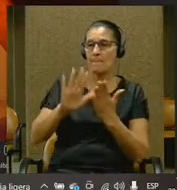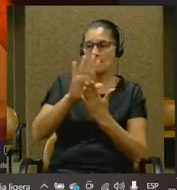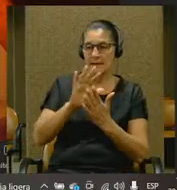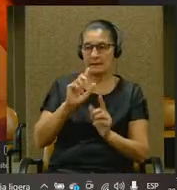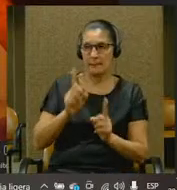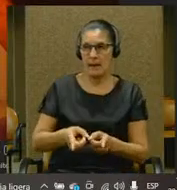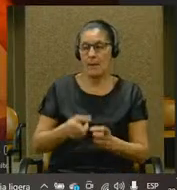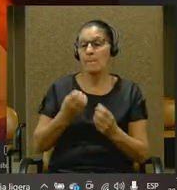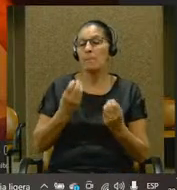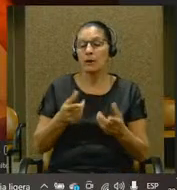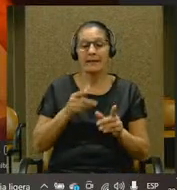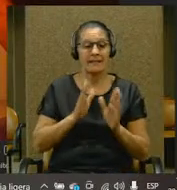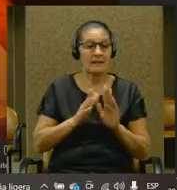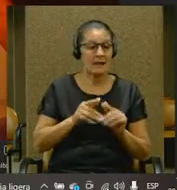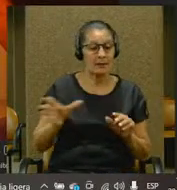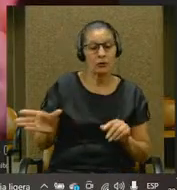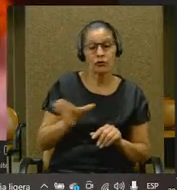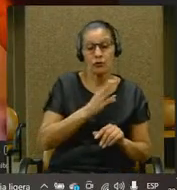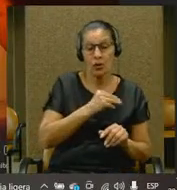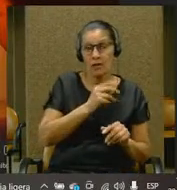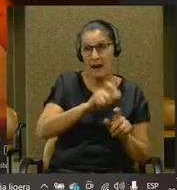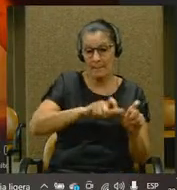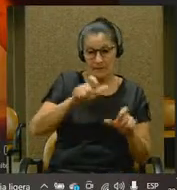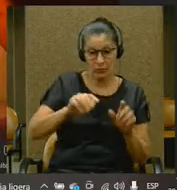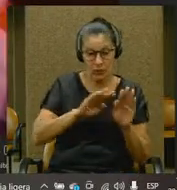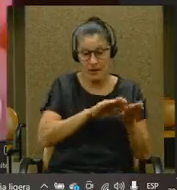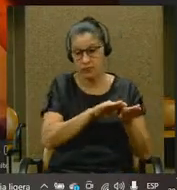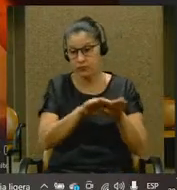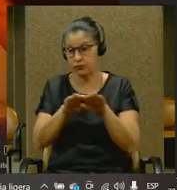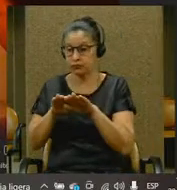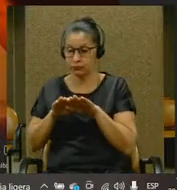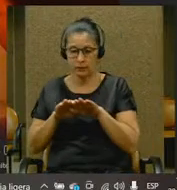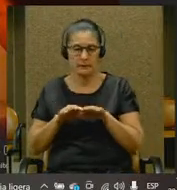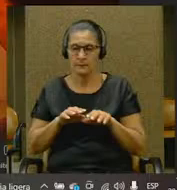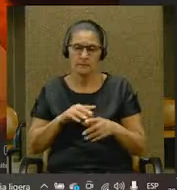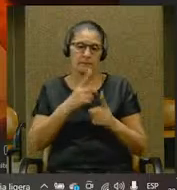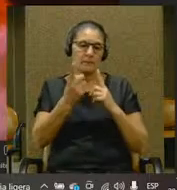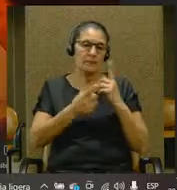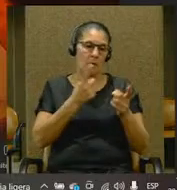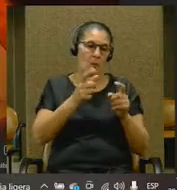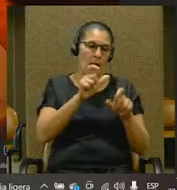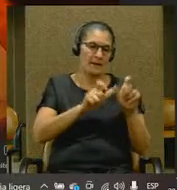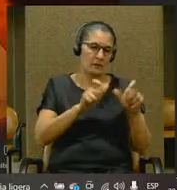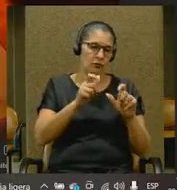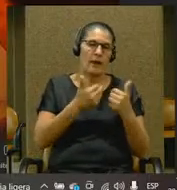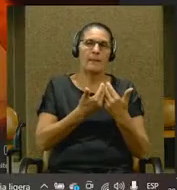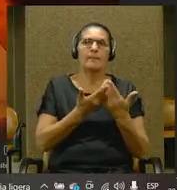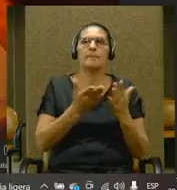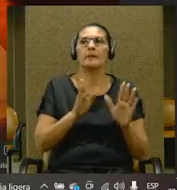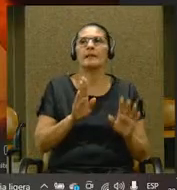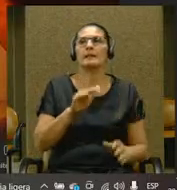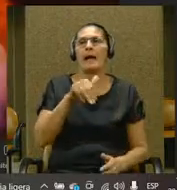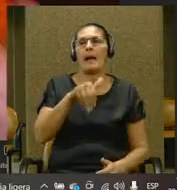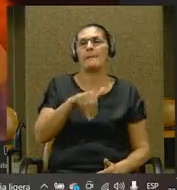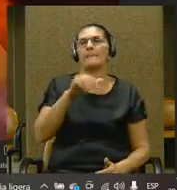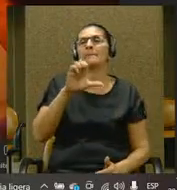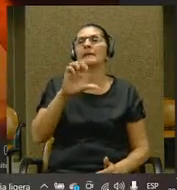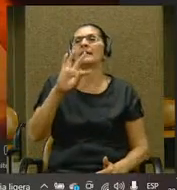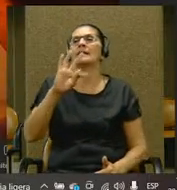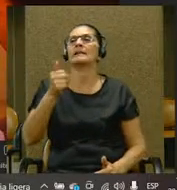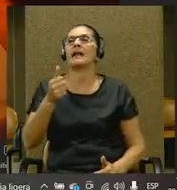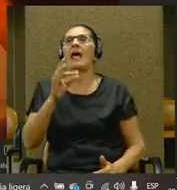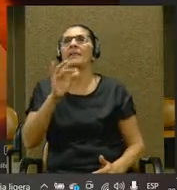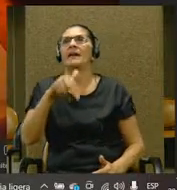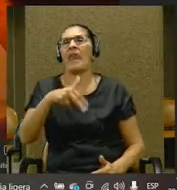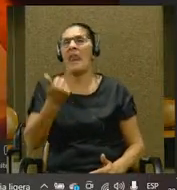everyone. And so some people might start with buprenorphine or start with methadone, but if that doesn't work for them, we may want to try some